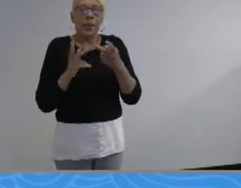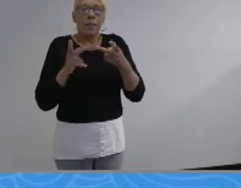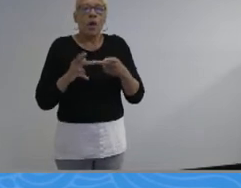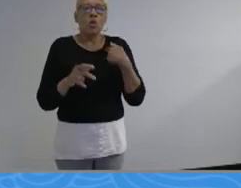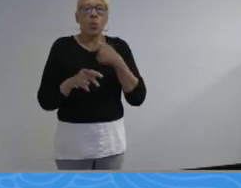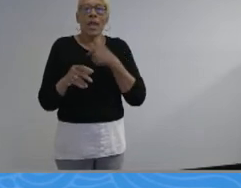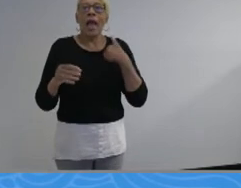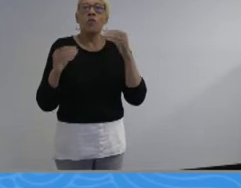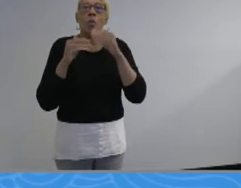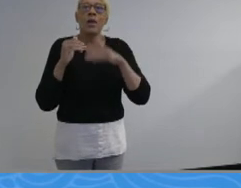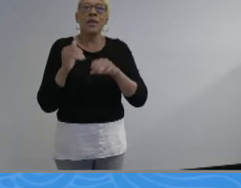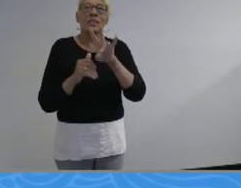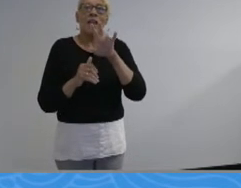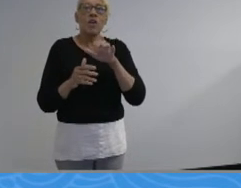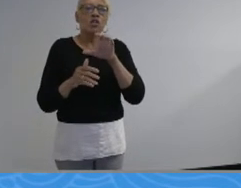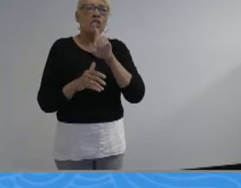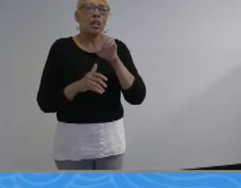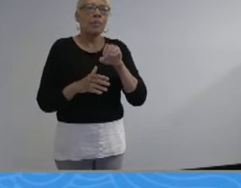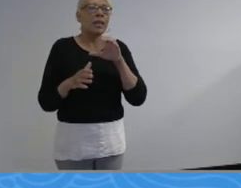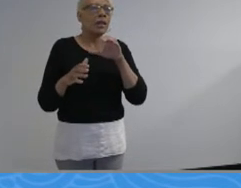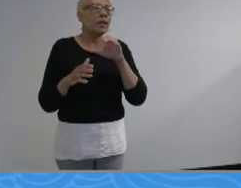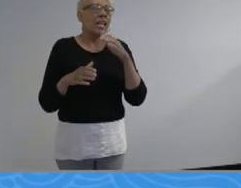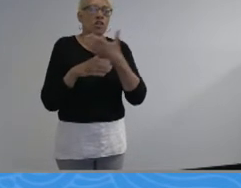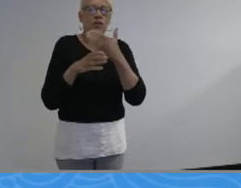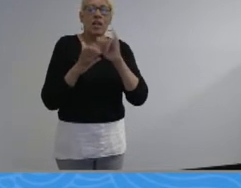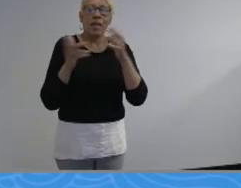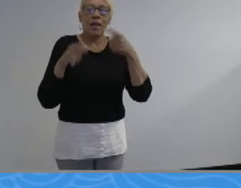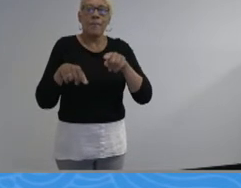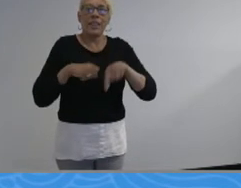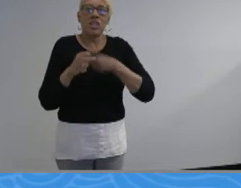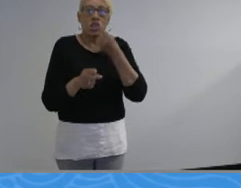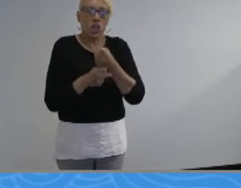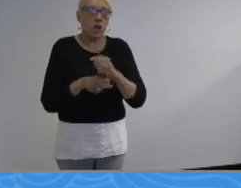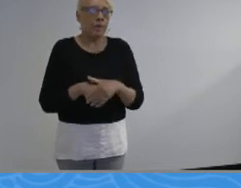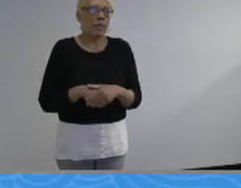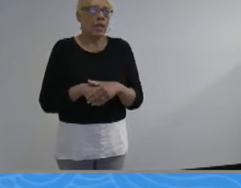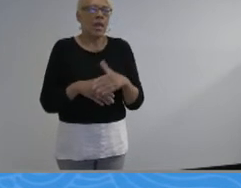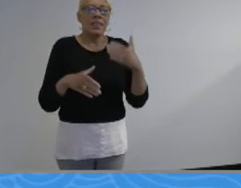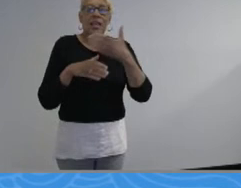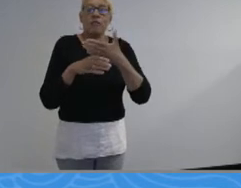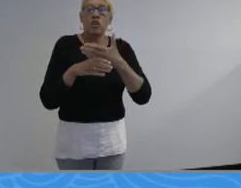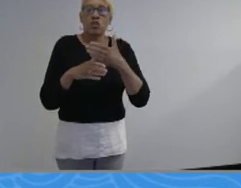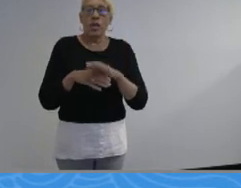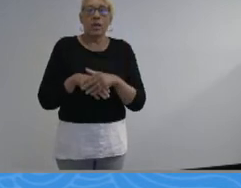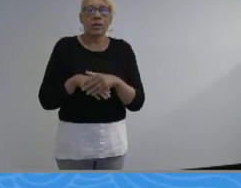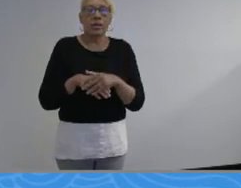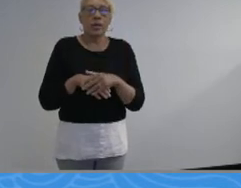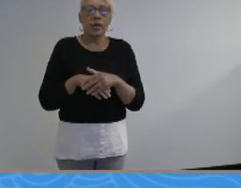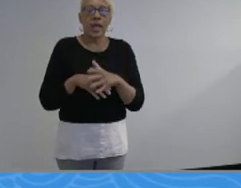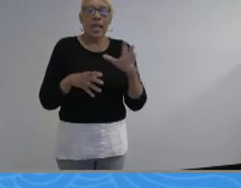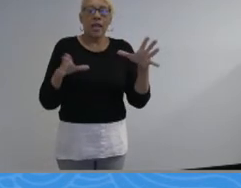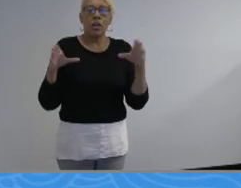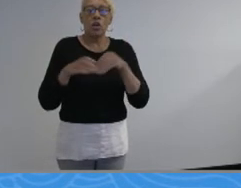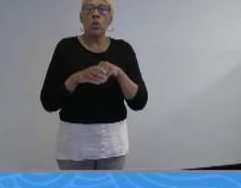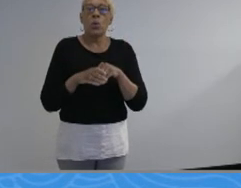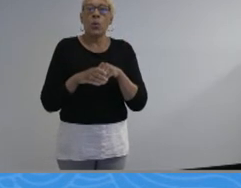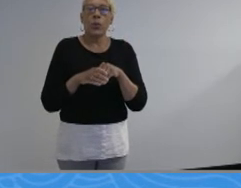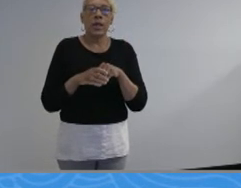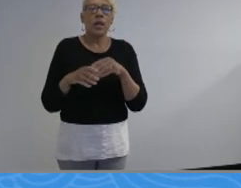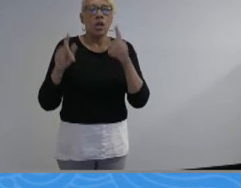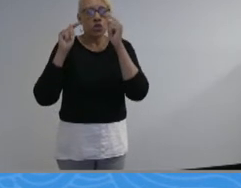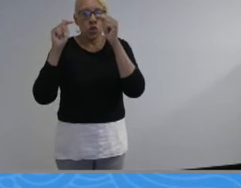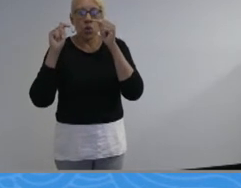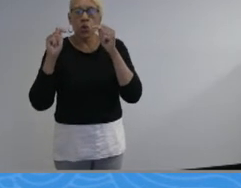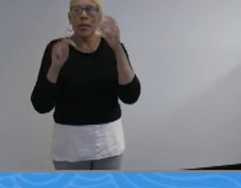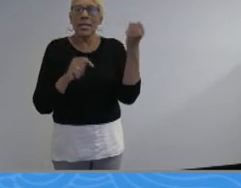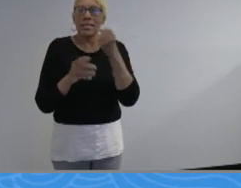over 700 documented interventions that occurred this year. These interventions obviously included a wide range of tutoring interventions